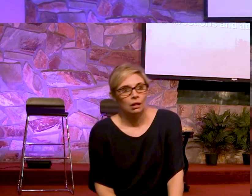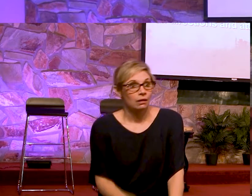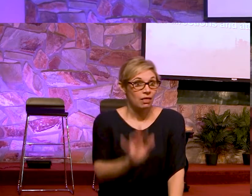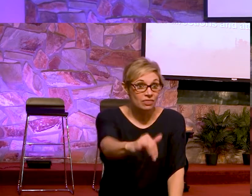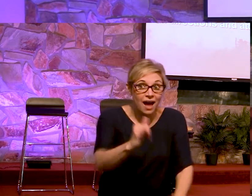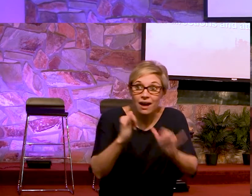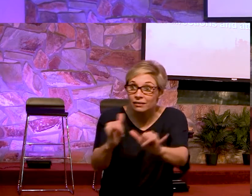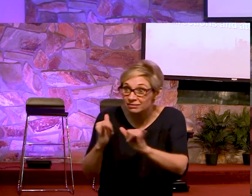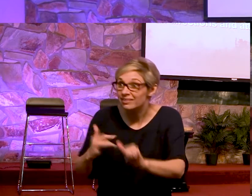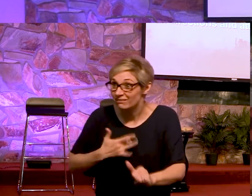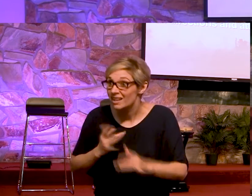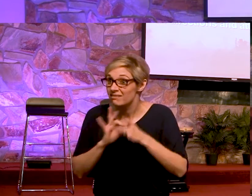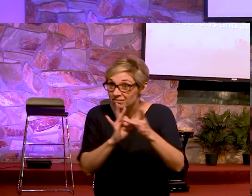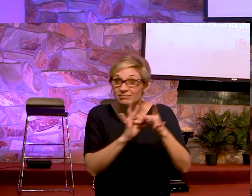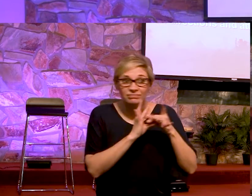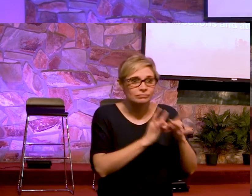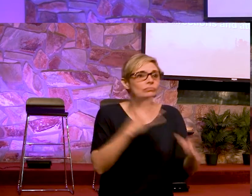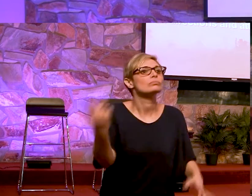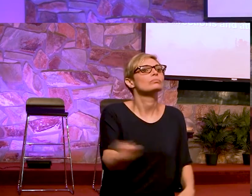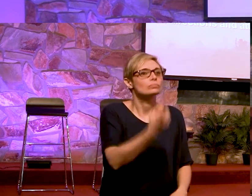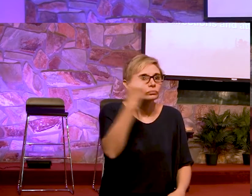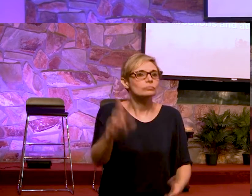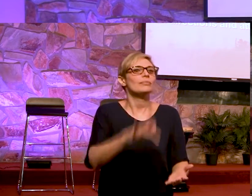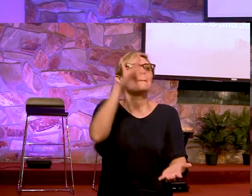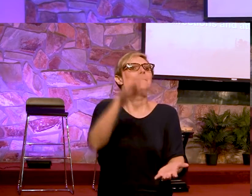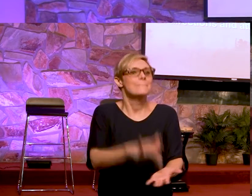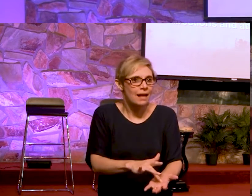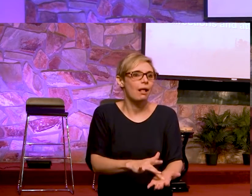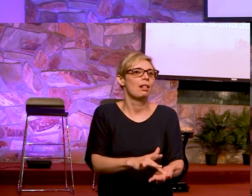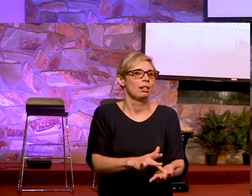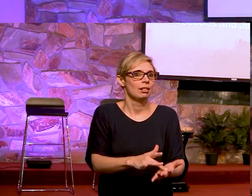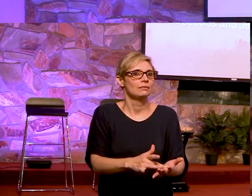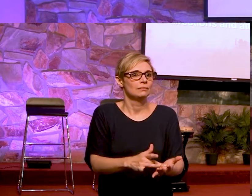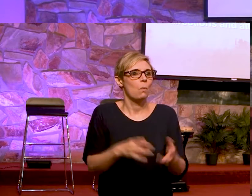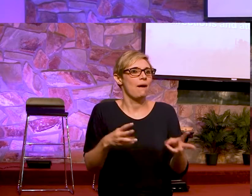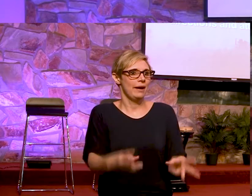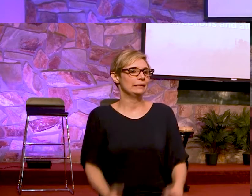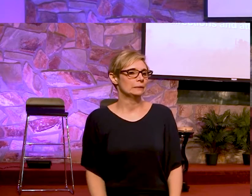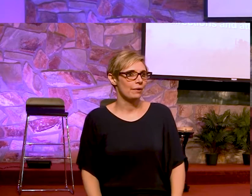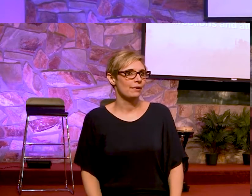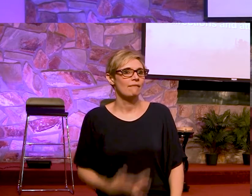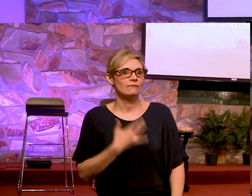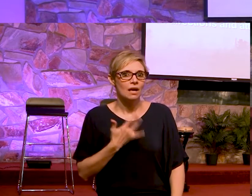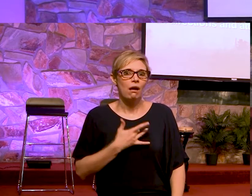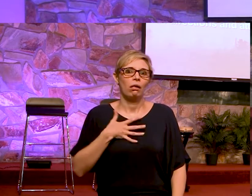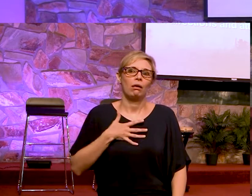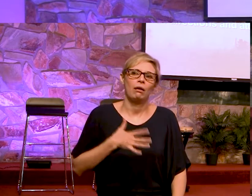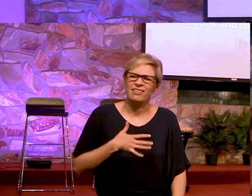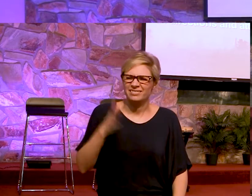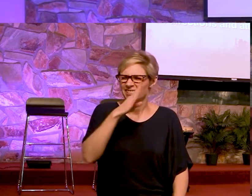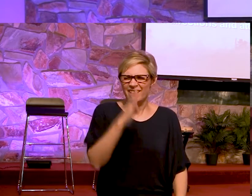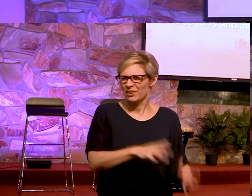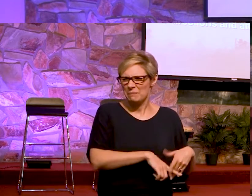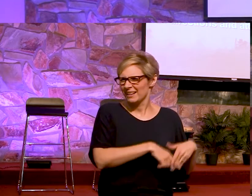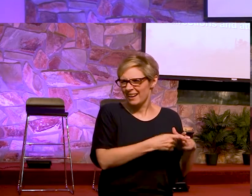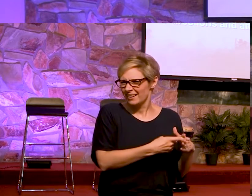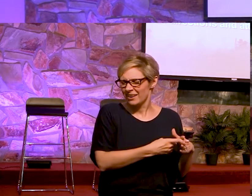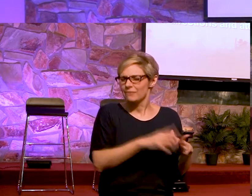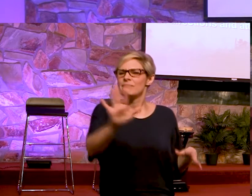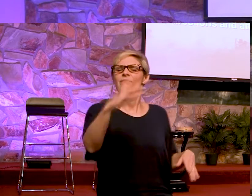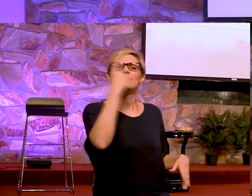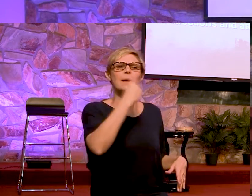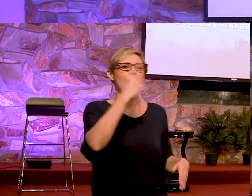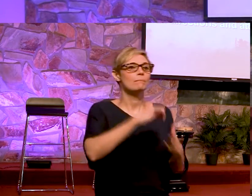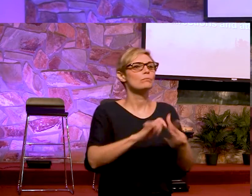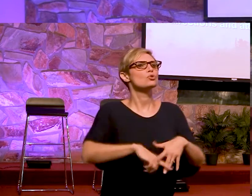us. It's always at the midpoint. It's always halfway when we get discouraged. It's never at the beginning. Think about that. If you